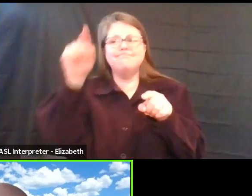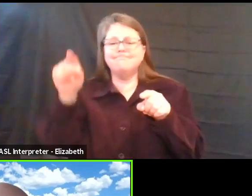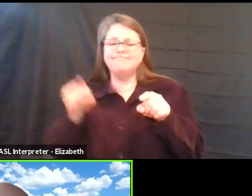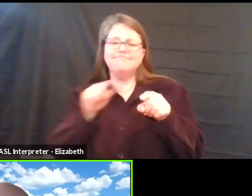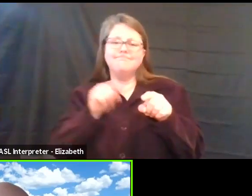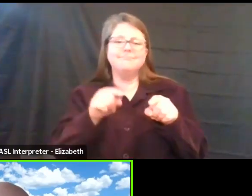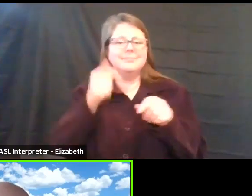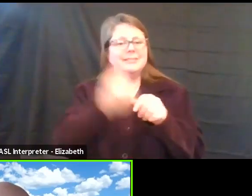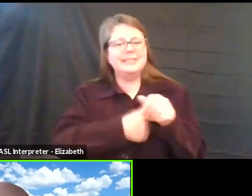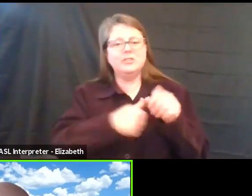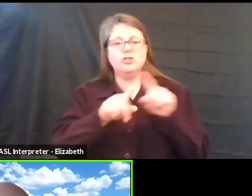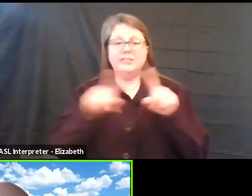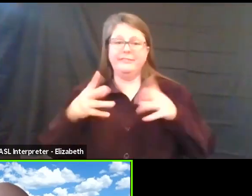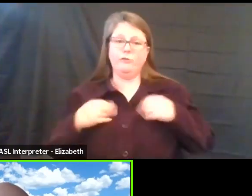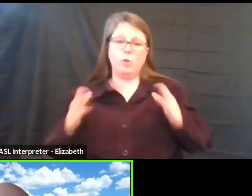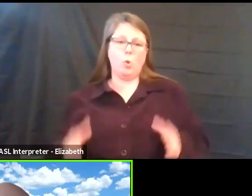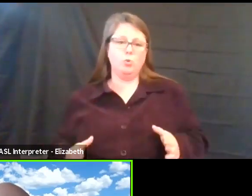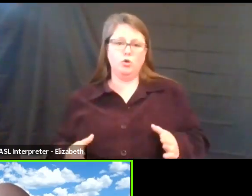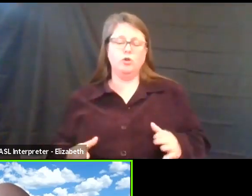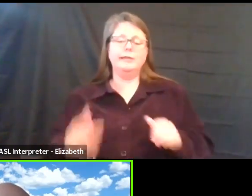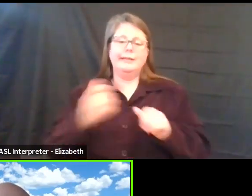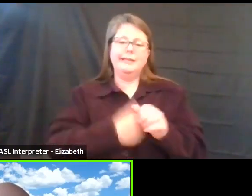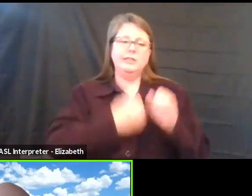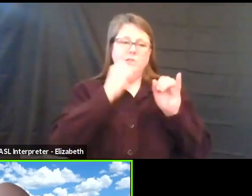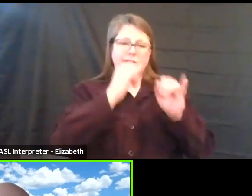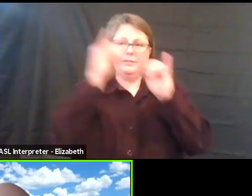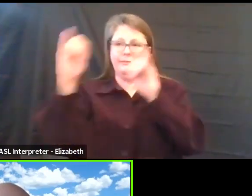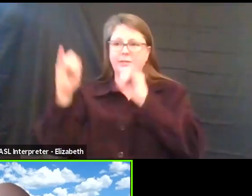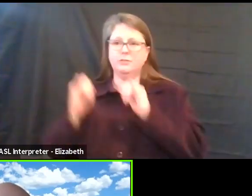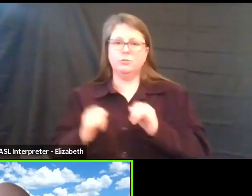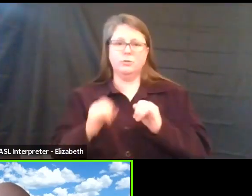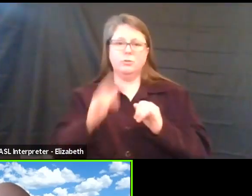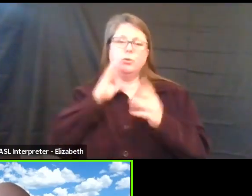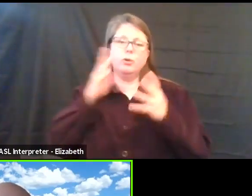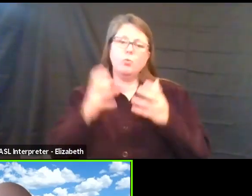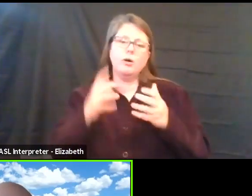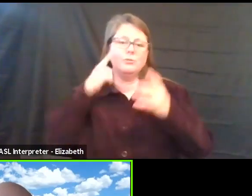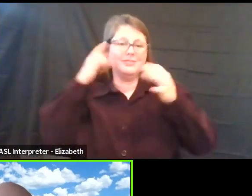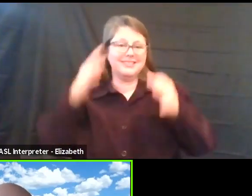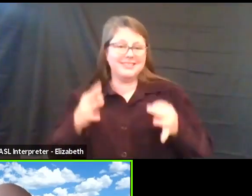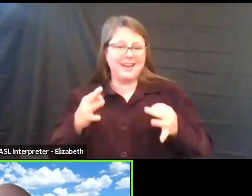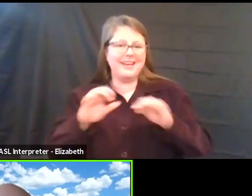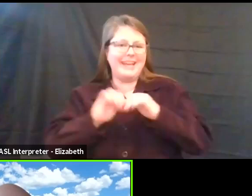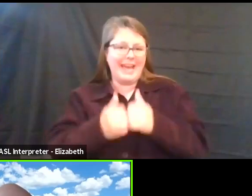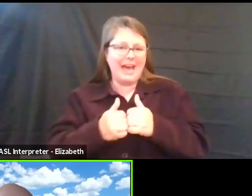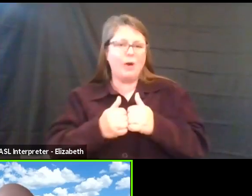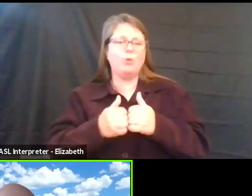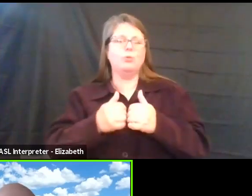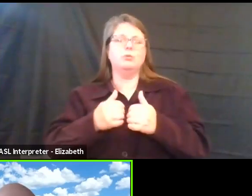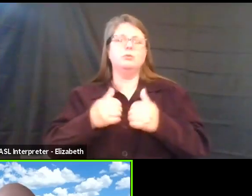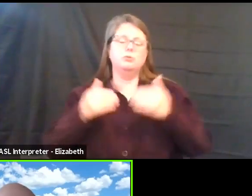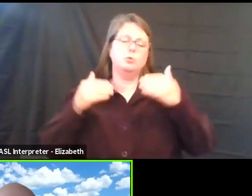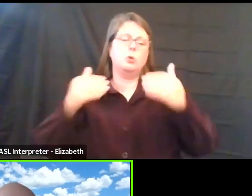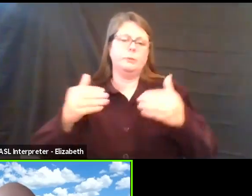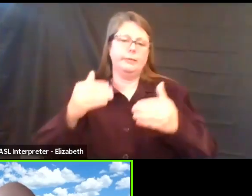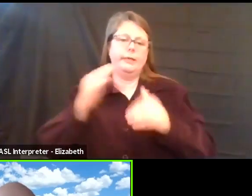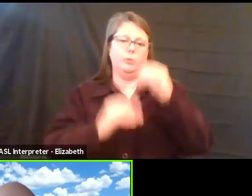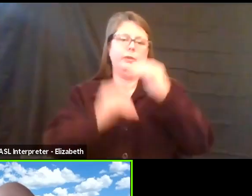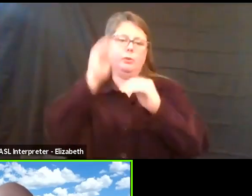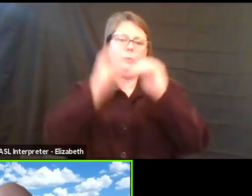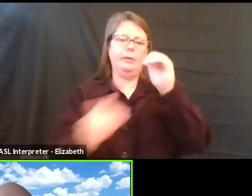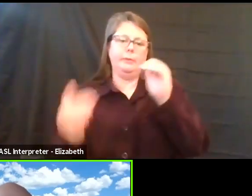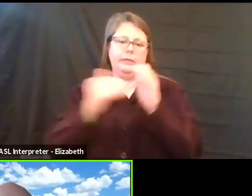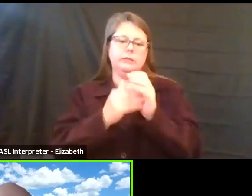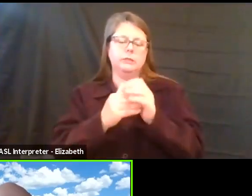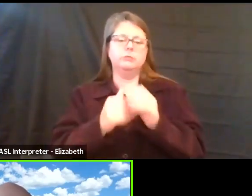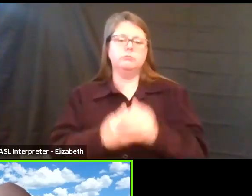reconstruction. And we know that several of them have already mentioned that they do have